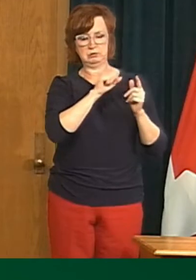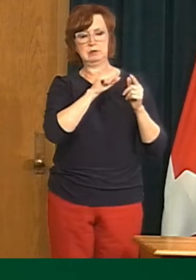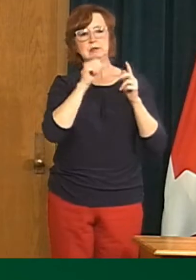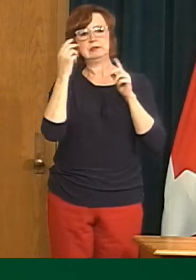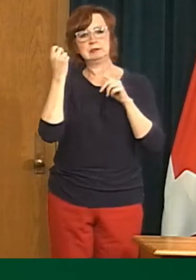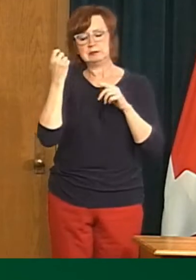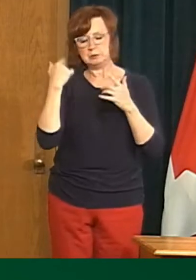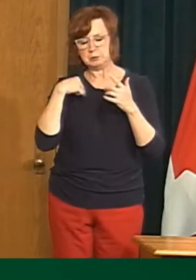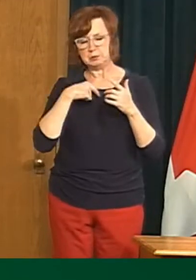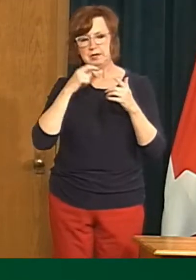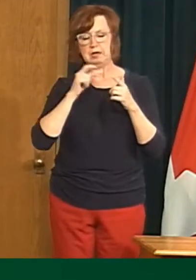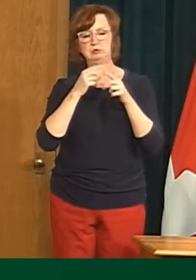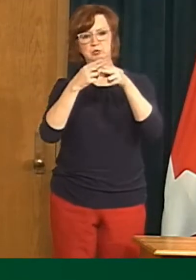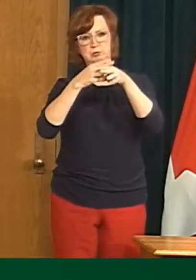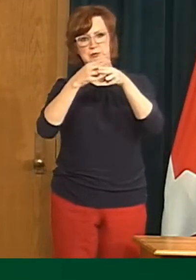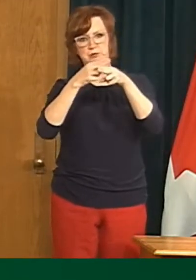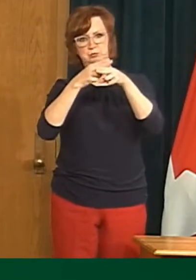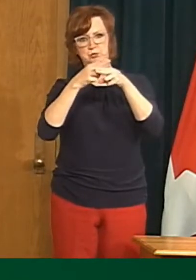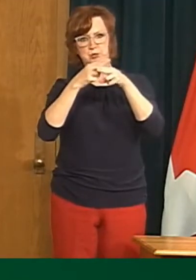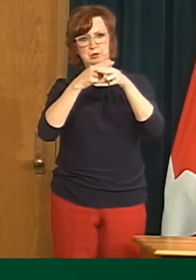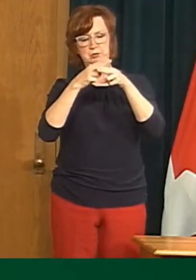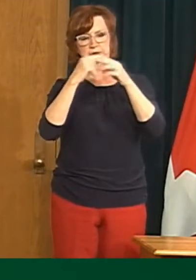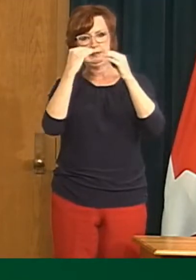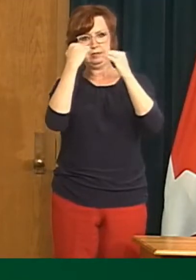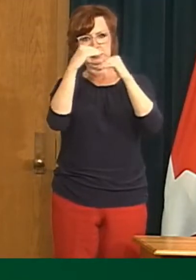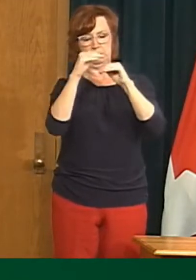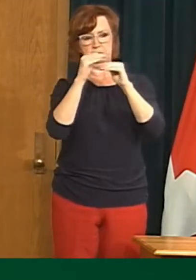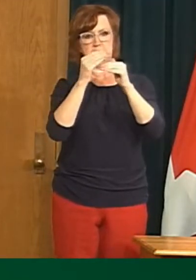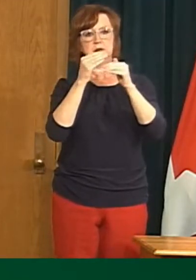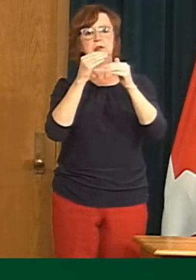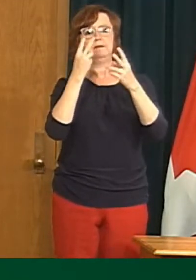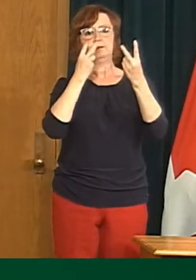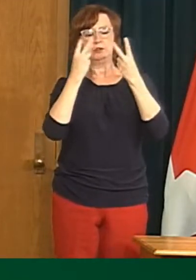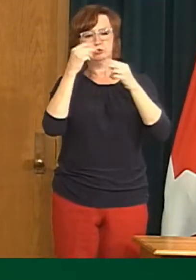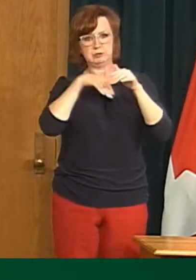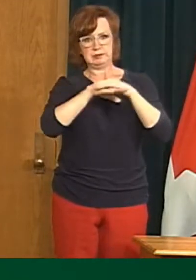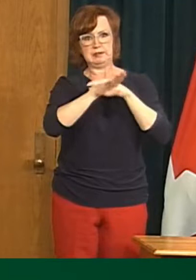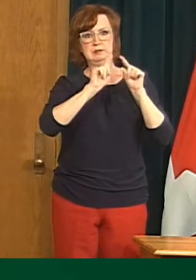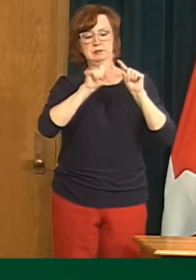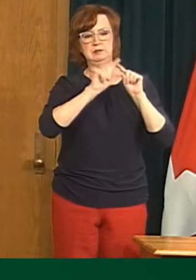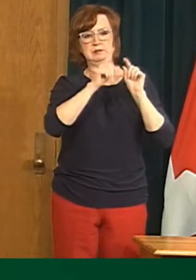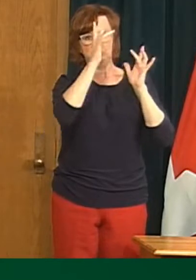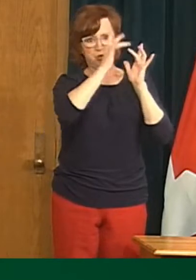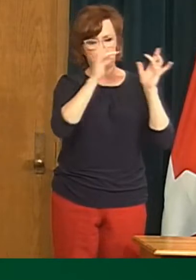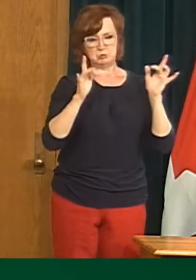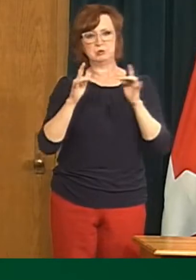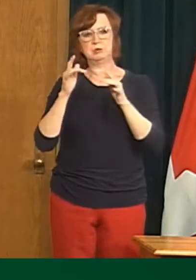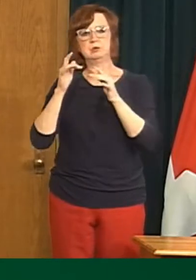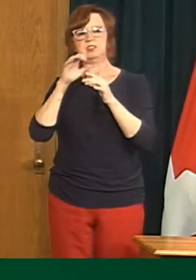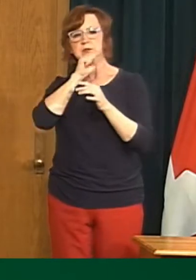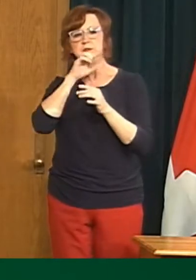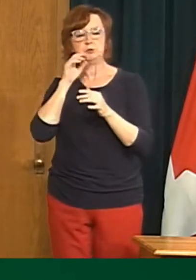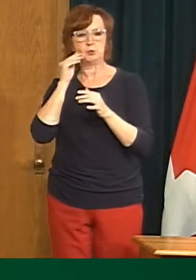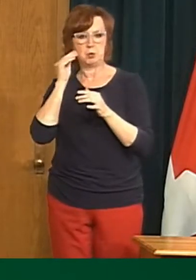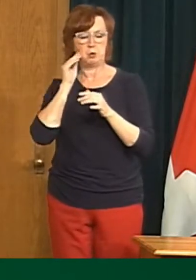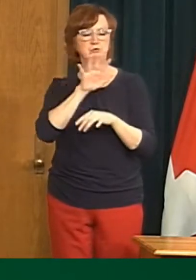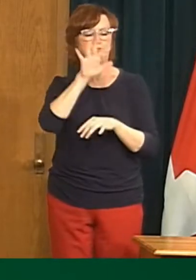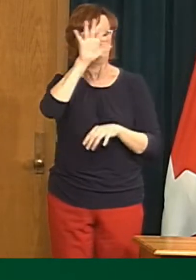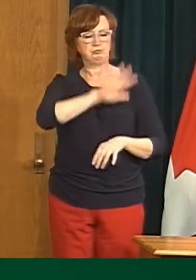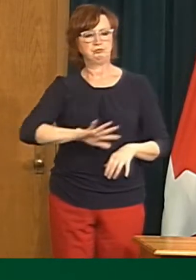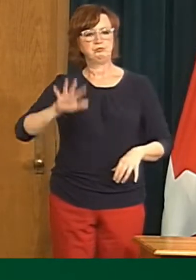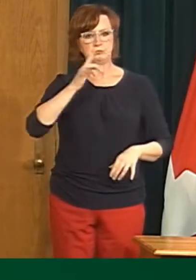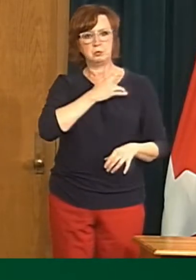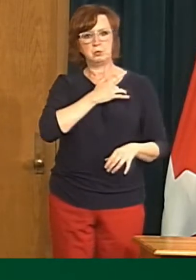temporarily altering the services at a number of our facilities across the provinces, so that we had that type of capacity to